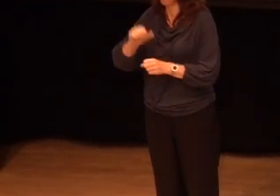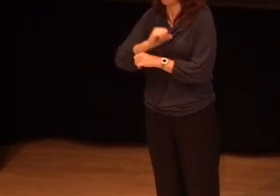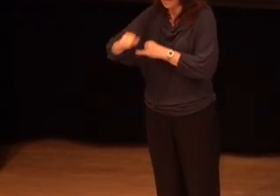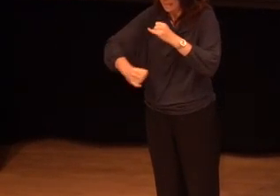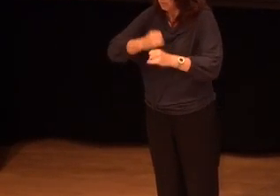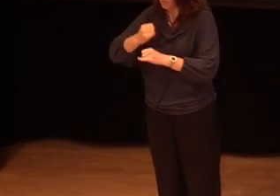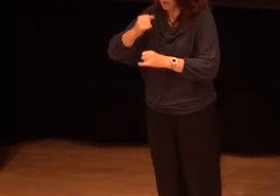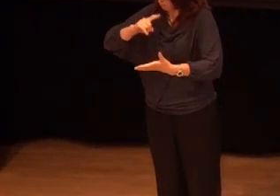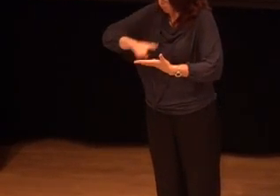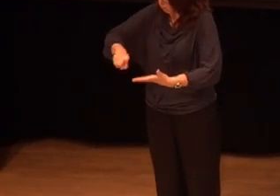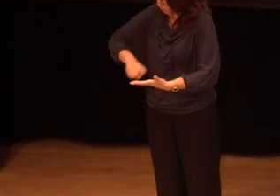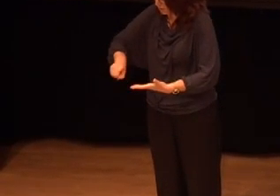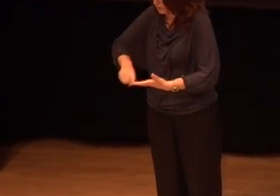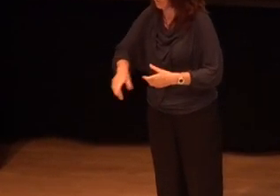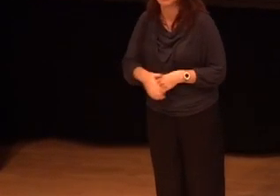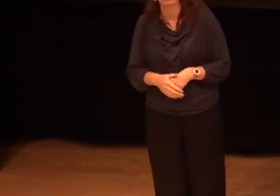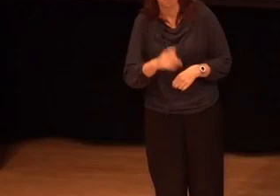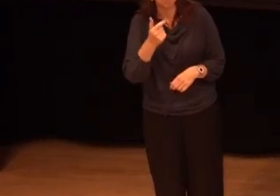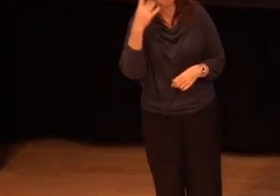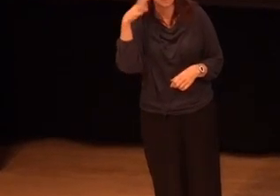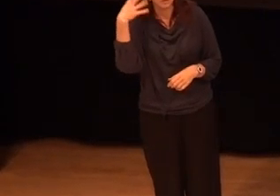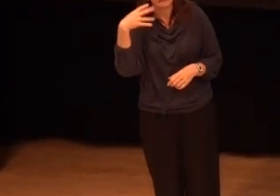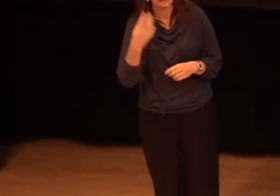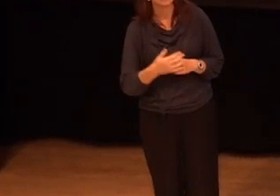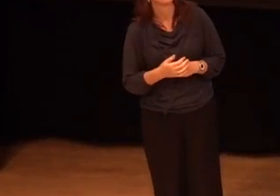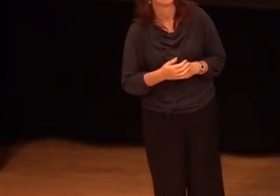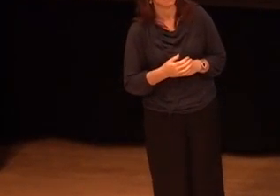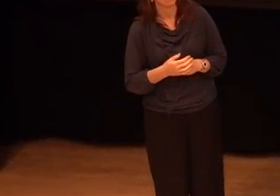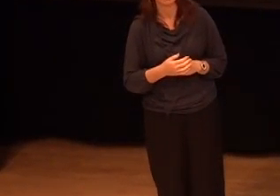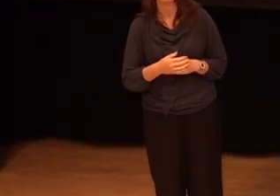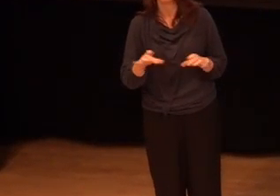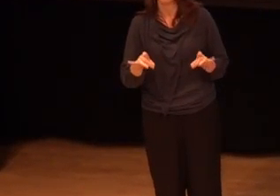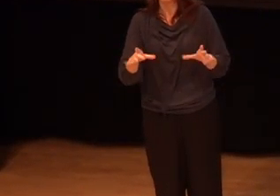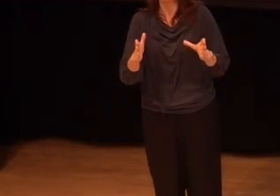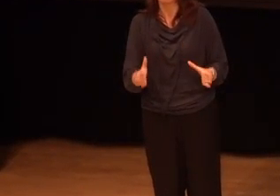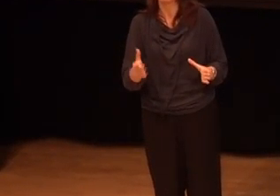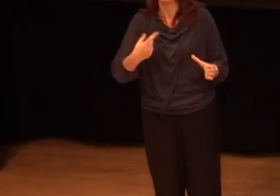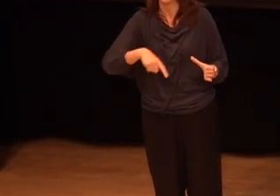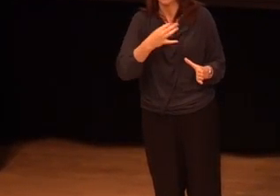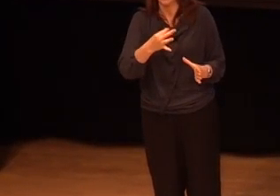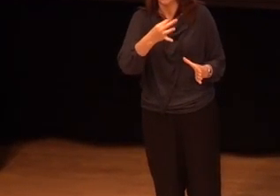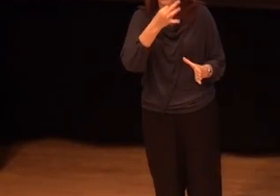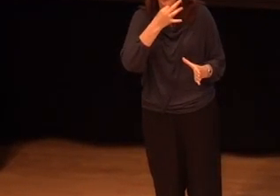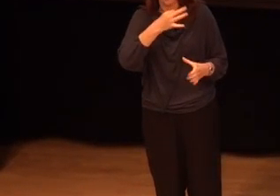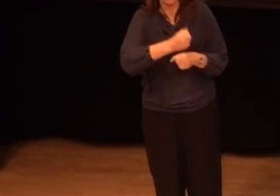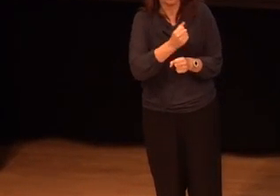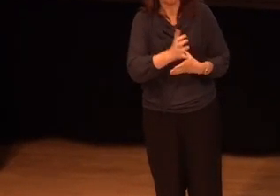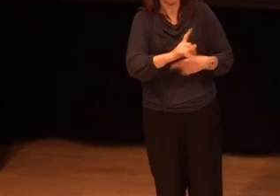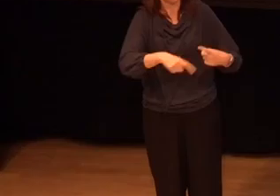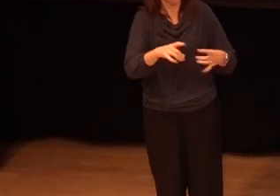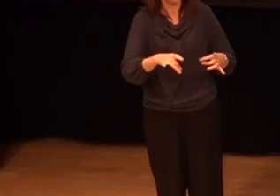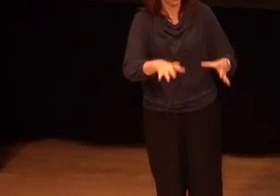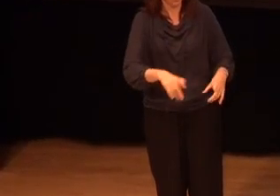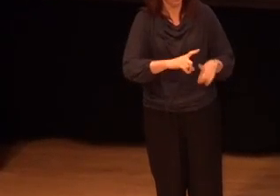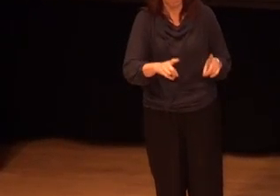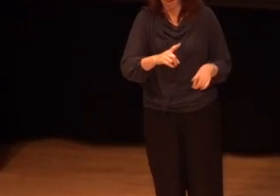exploration? It's kind of crazy because, you know, Australians, we're very good at making films about Australia, but we're not actually that